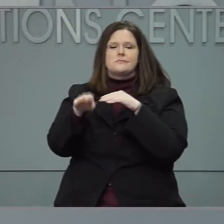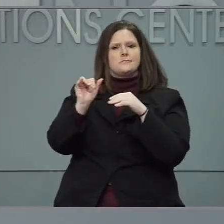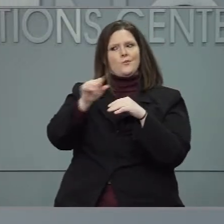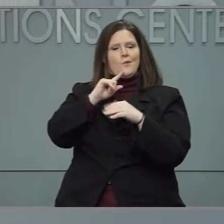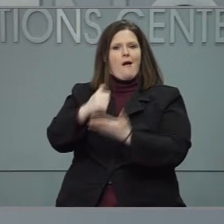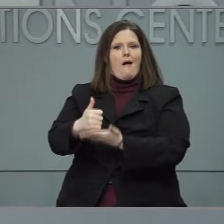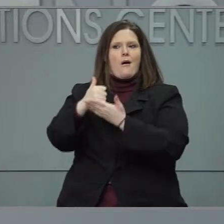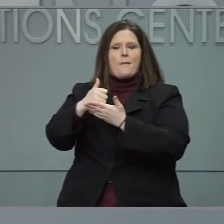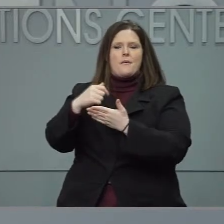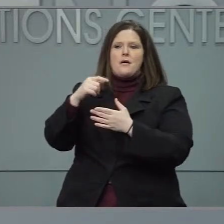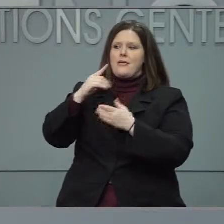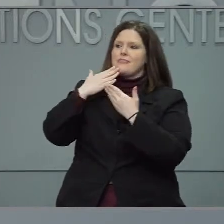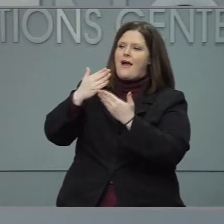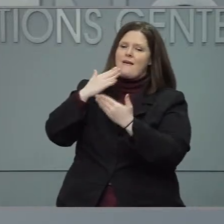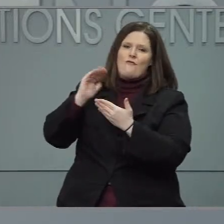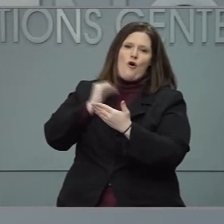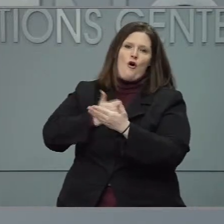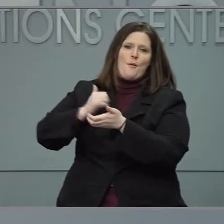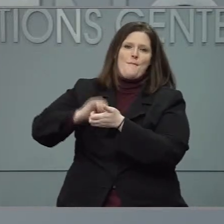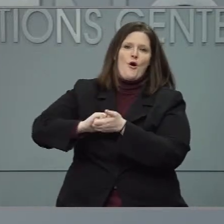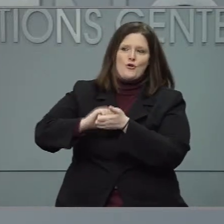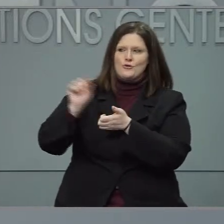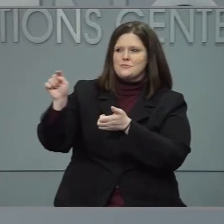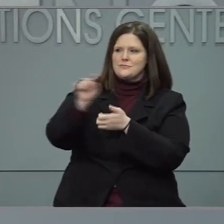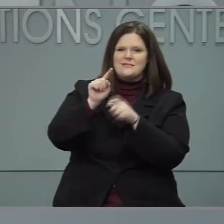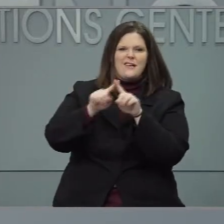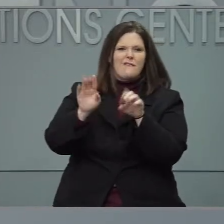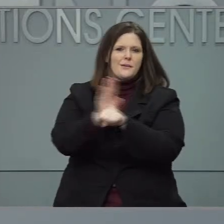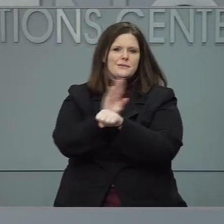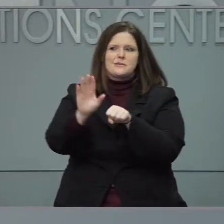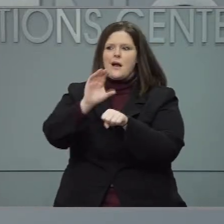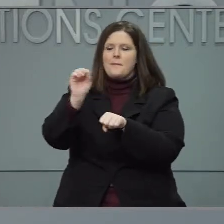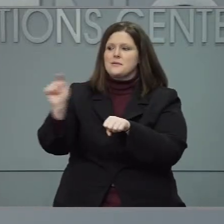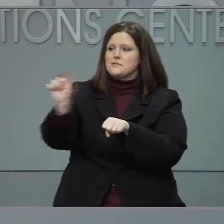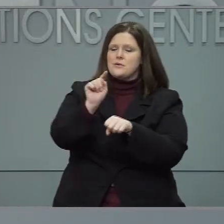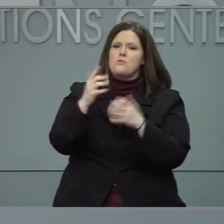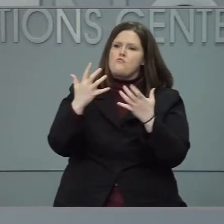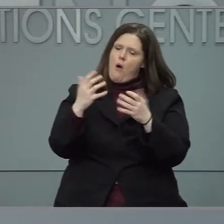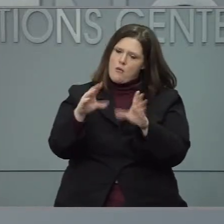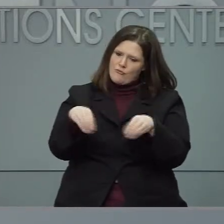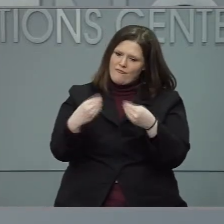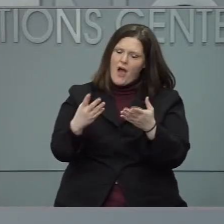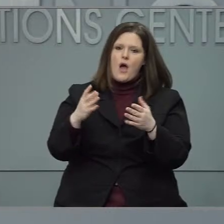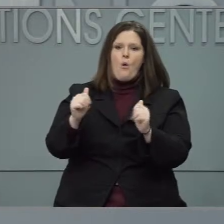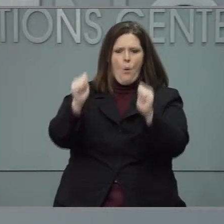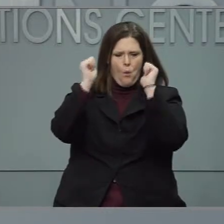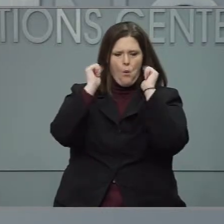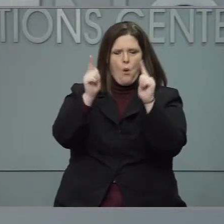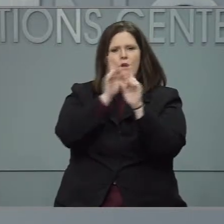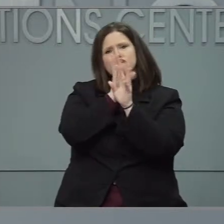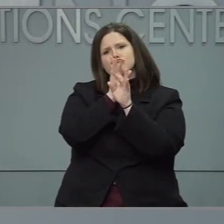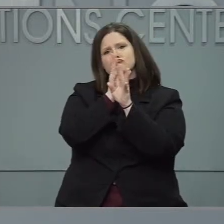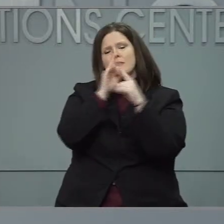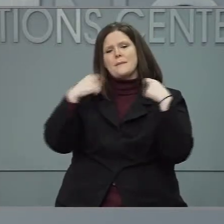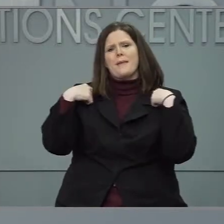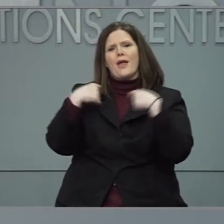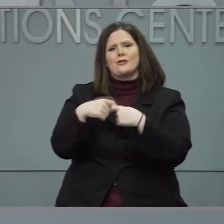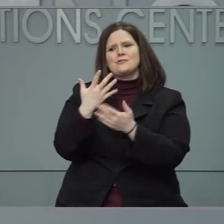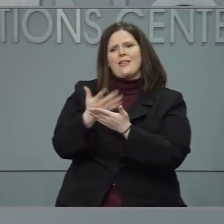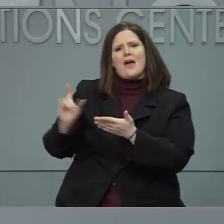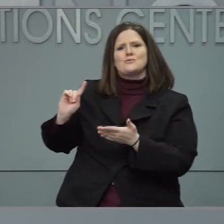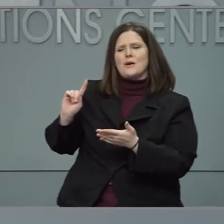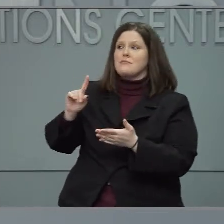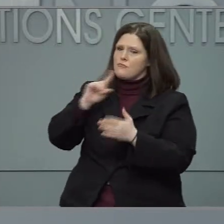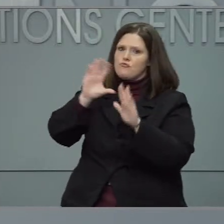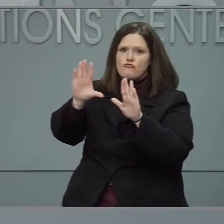raise awareness. I was joined by a number of partners to do an all Spanish language fireside chat last week, which I think was